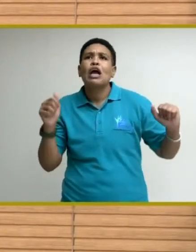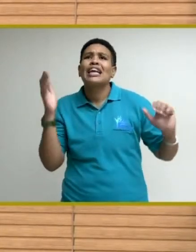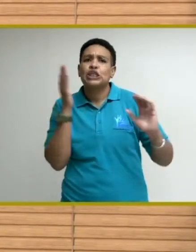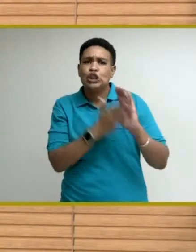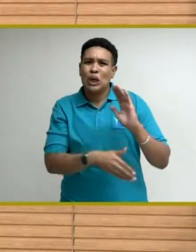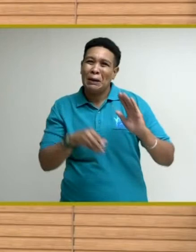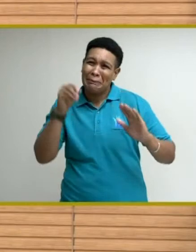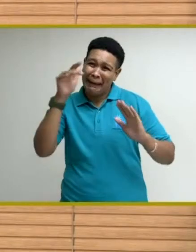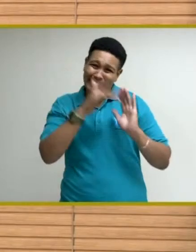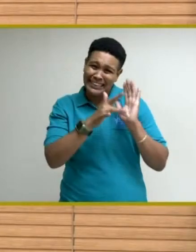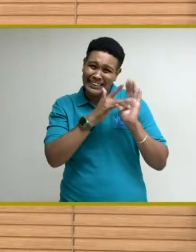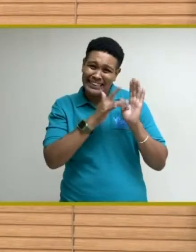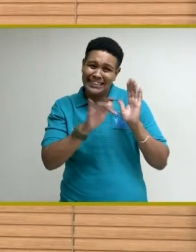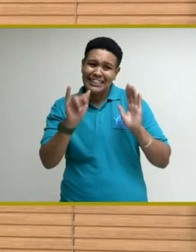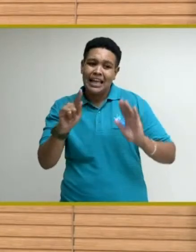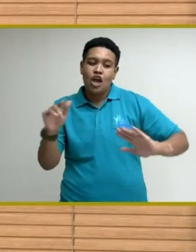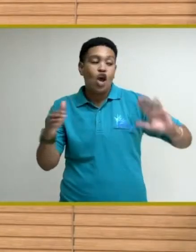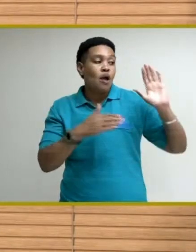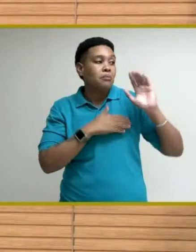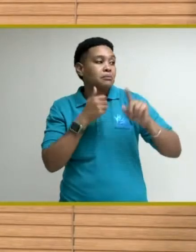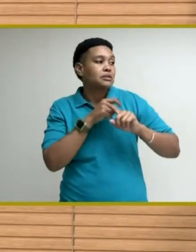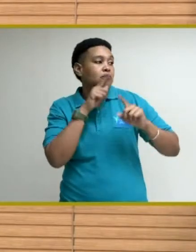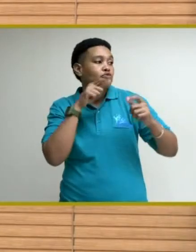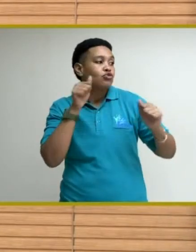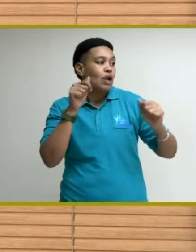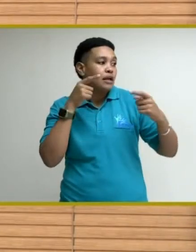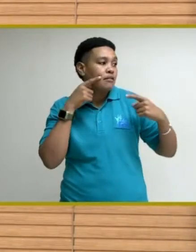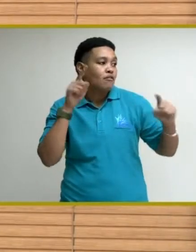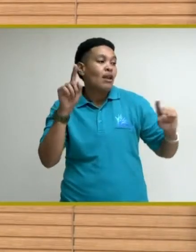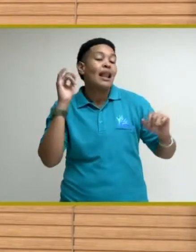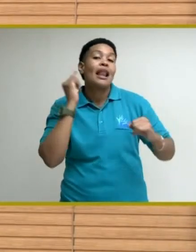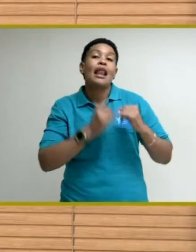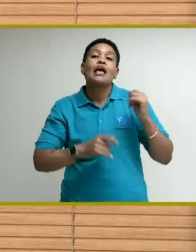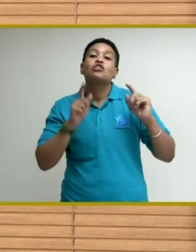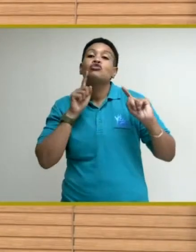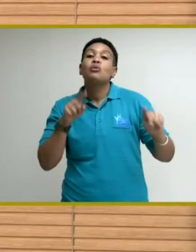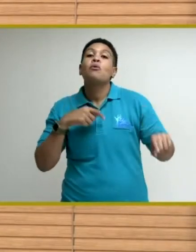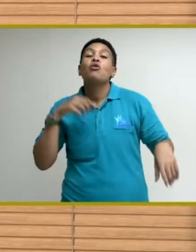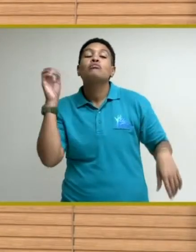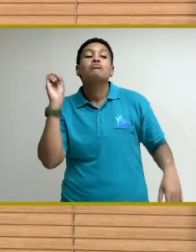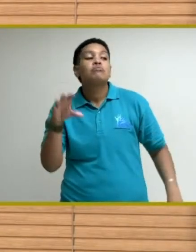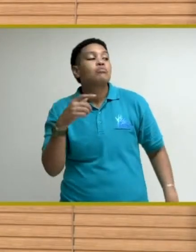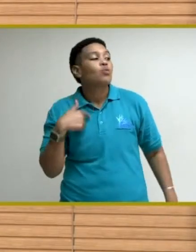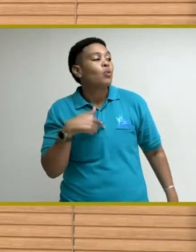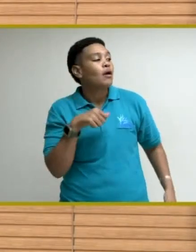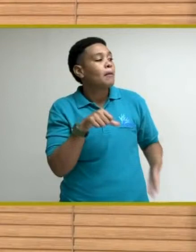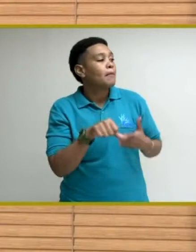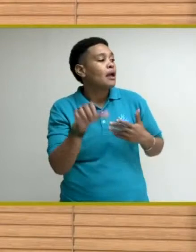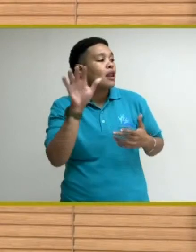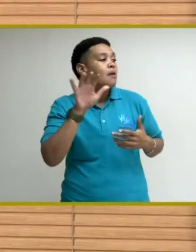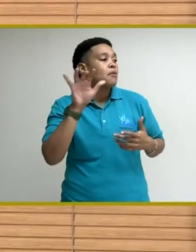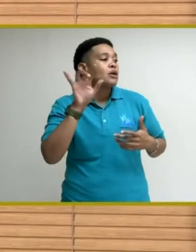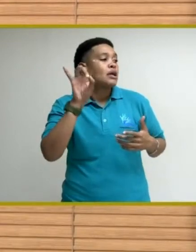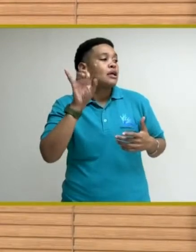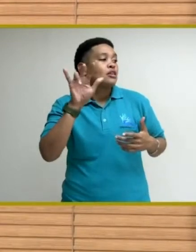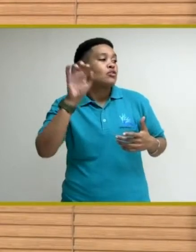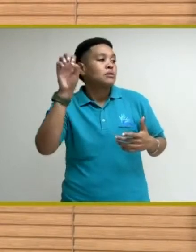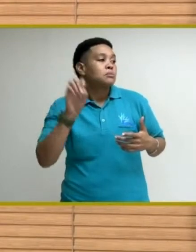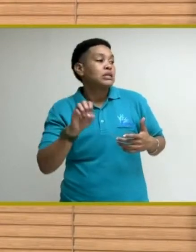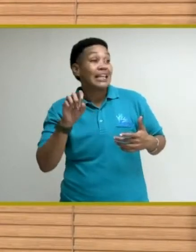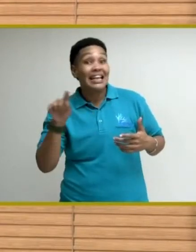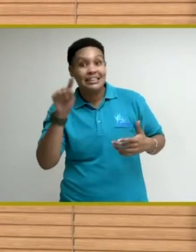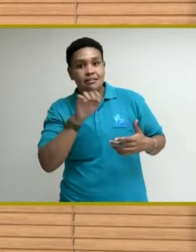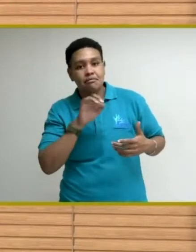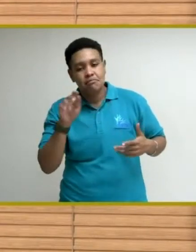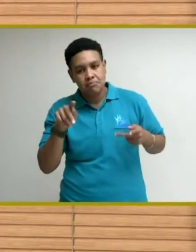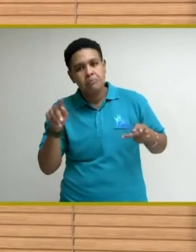and that commitment is being fulfilled. Last report that we made, we had paid approximately 83%.